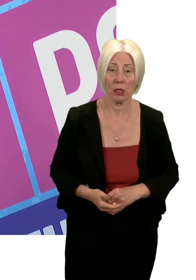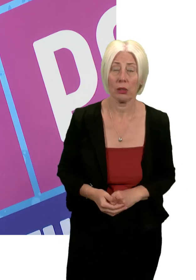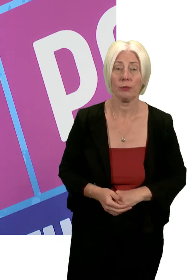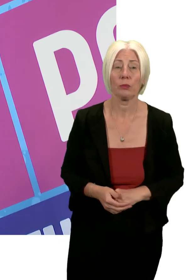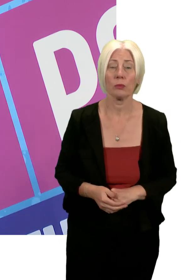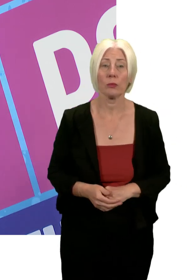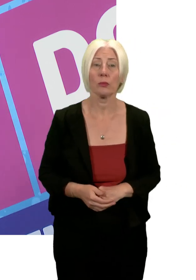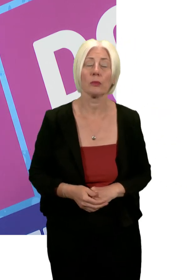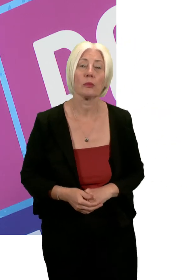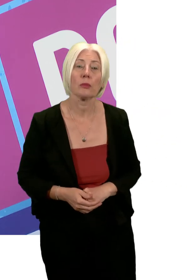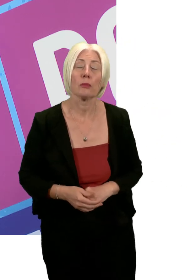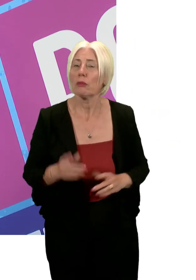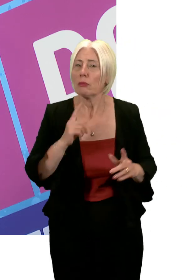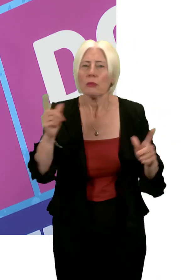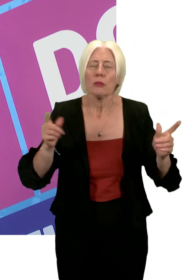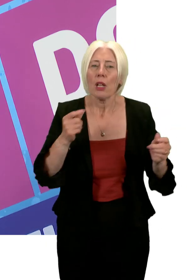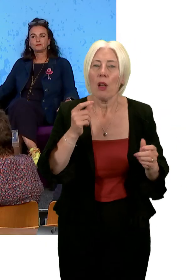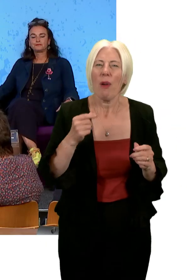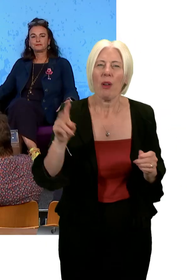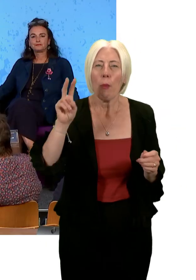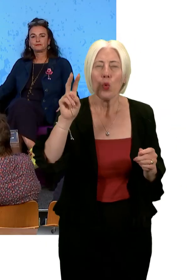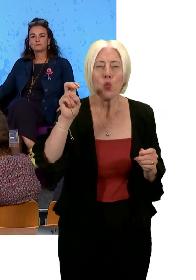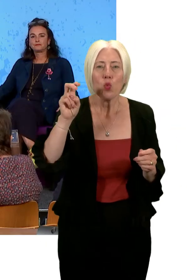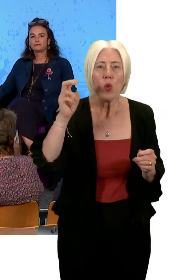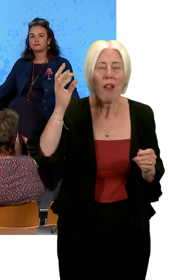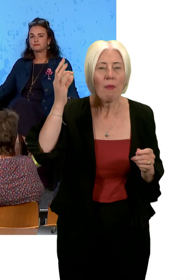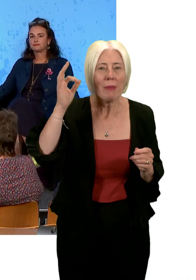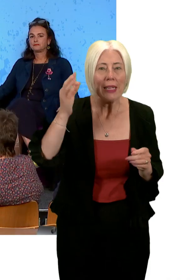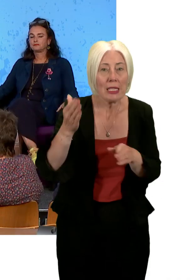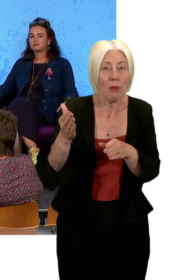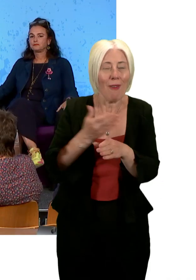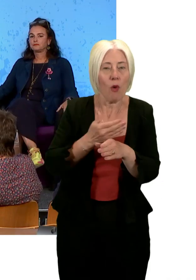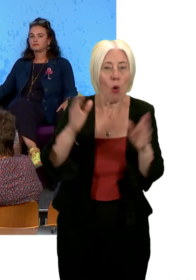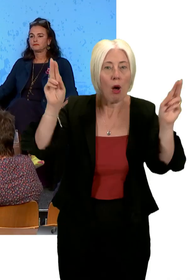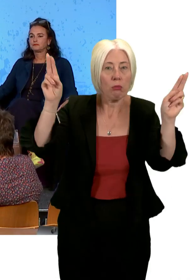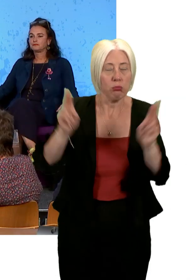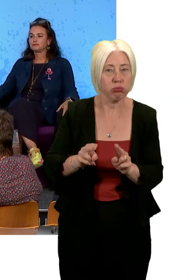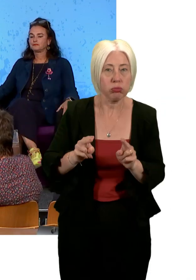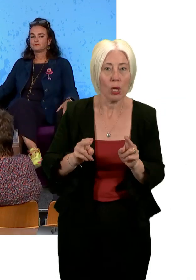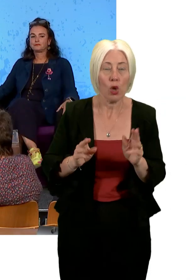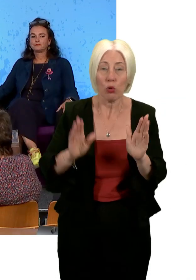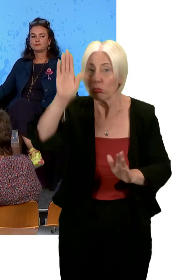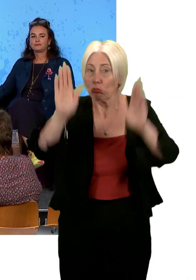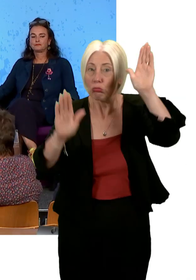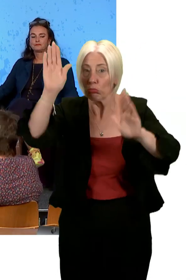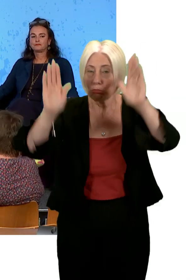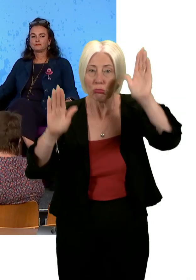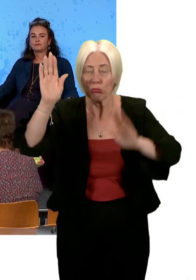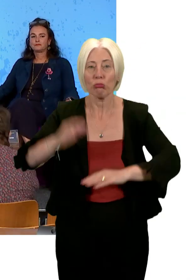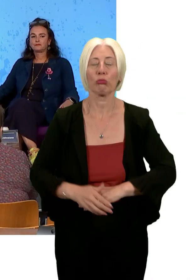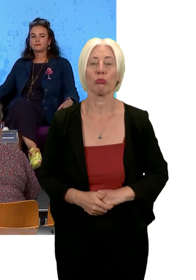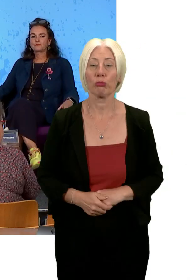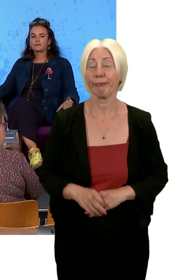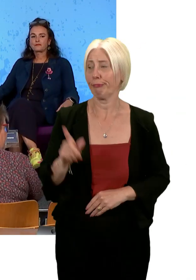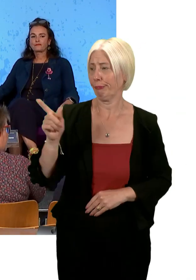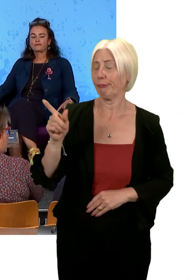you? And then who else has got questions? We've got about 12 minutes before I need to start going to closing remarks. So it's picking up on something that